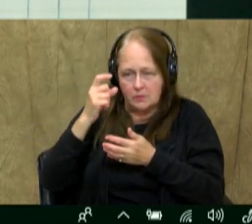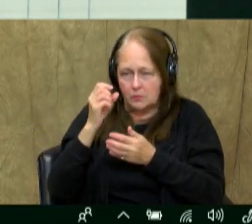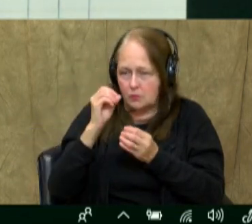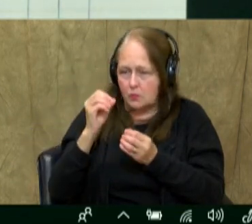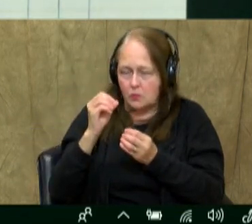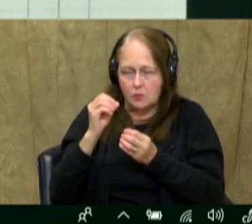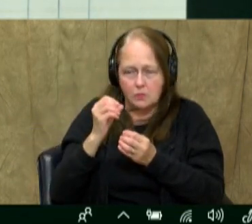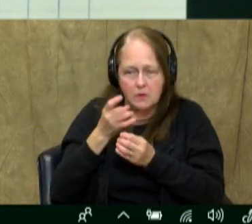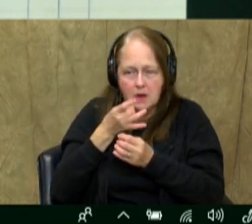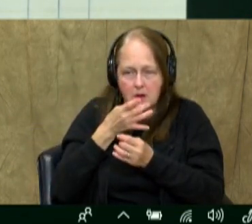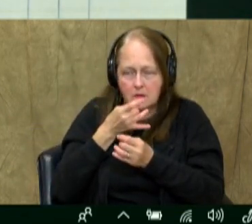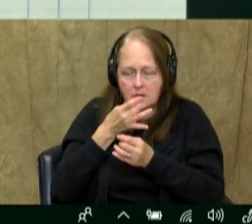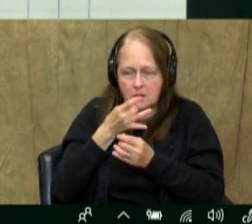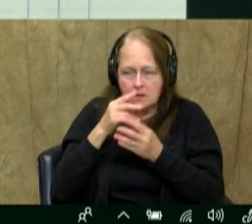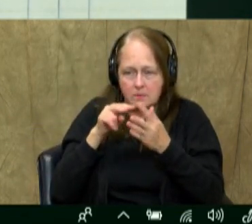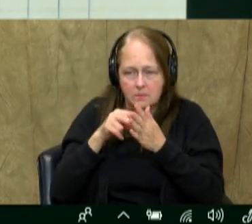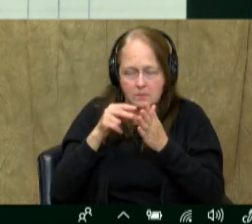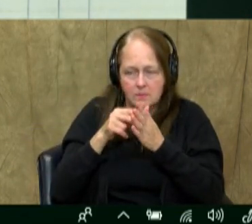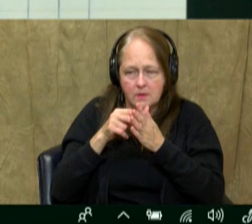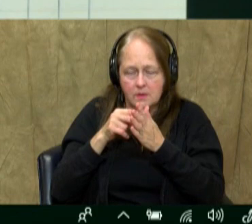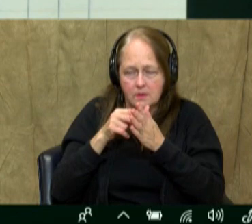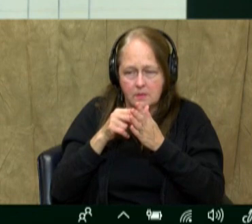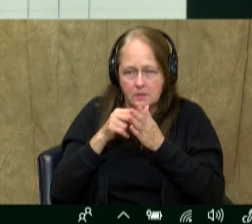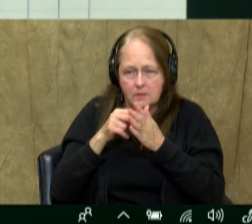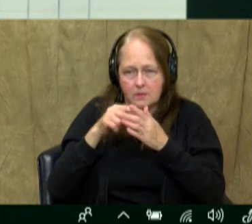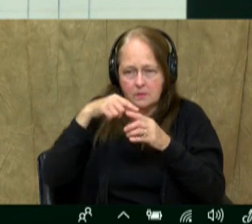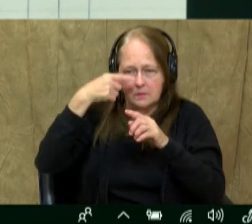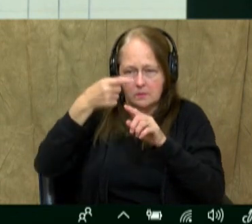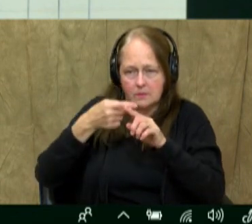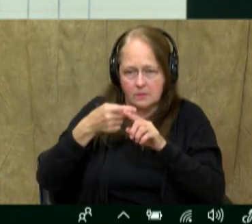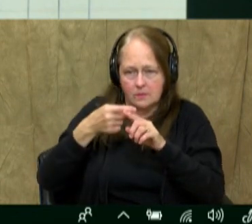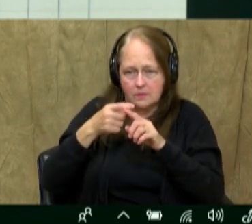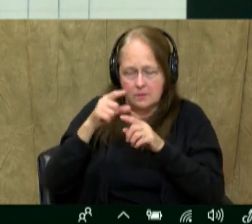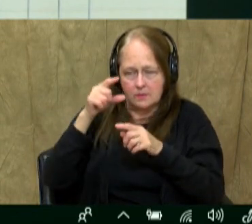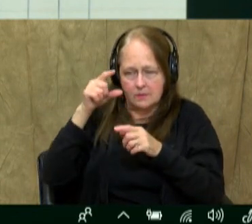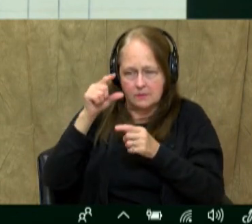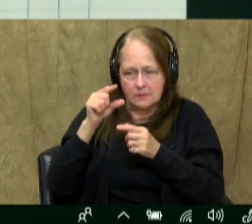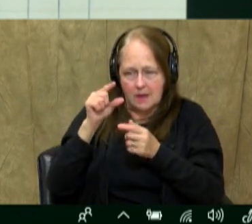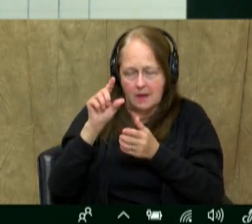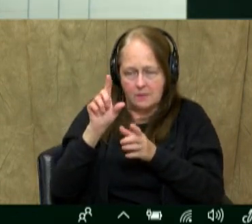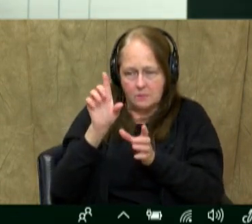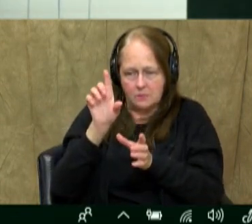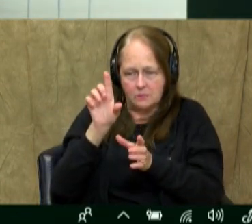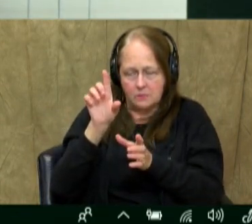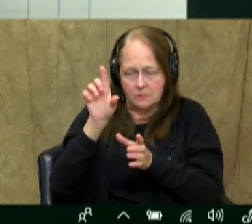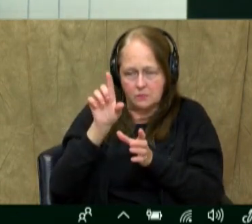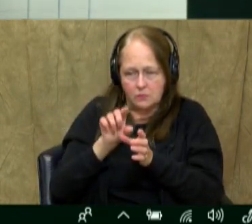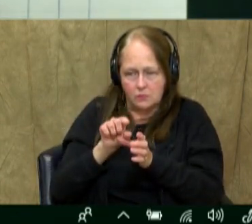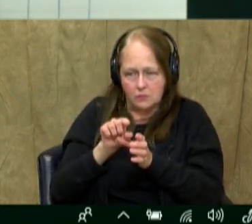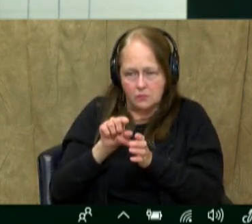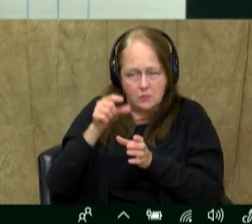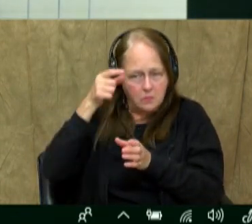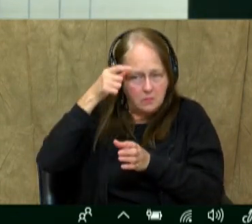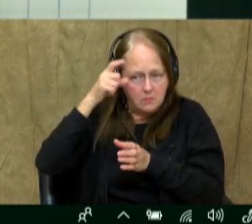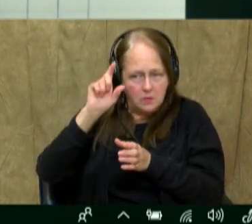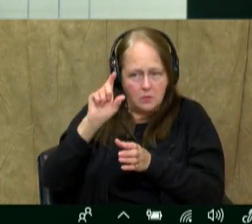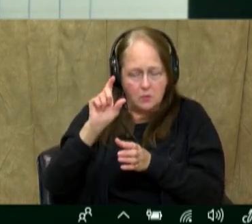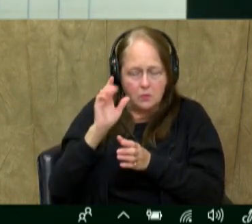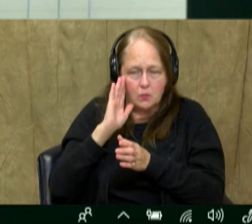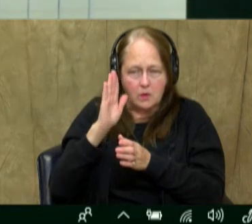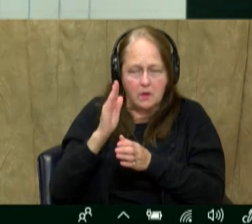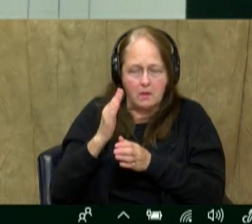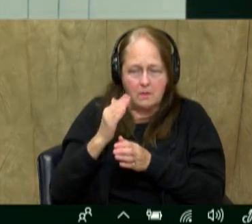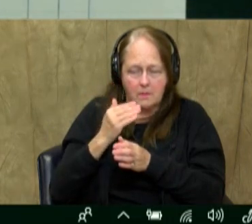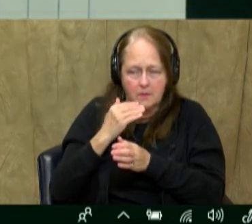here, then the phase directly after it is going to be just a little bitty tiny moon. And the phase right before it is going to be a little